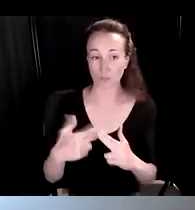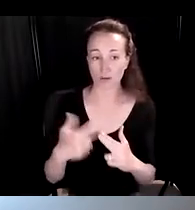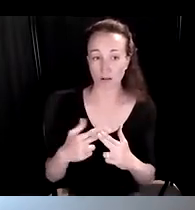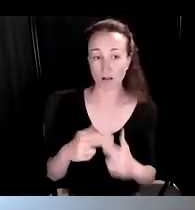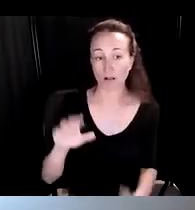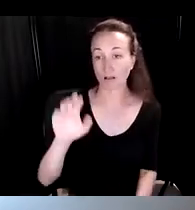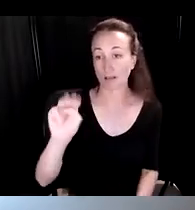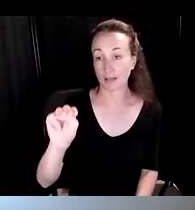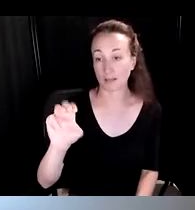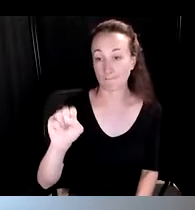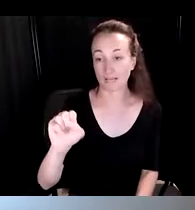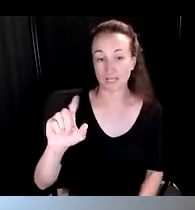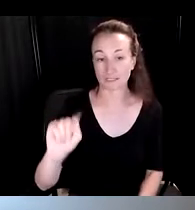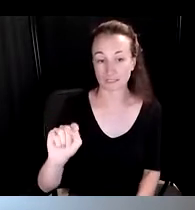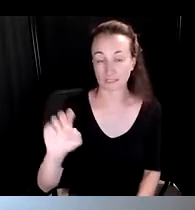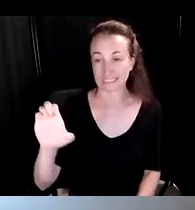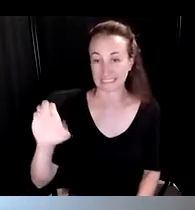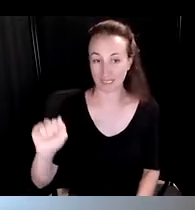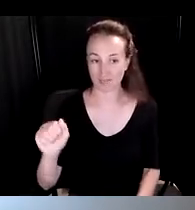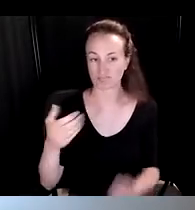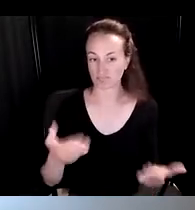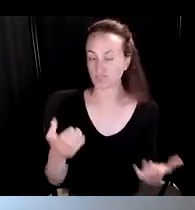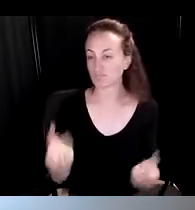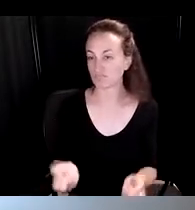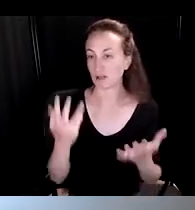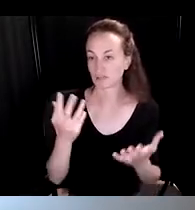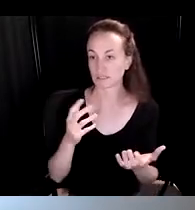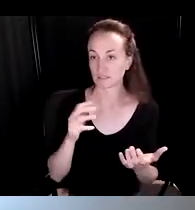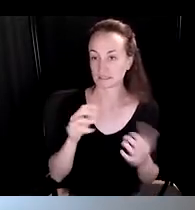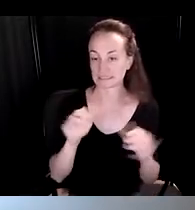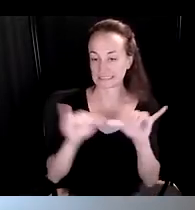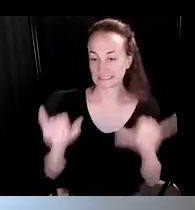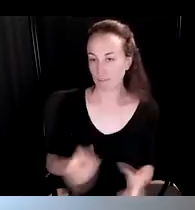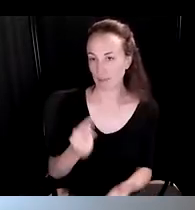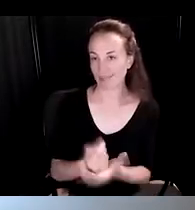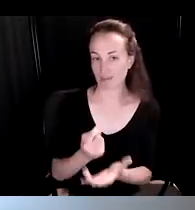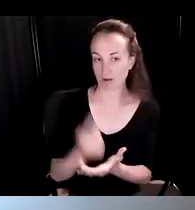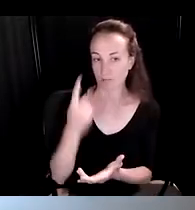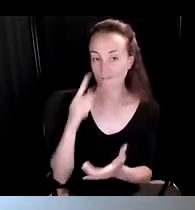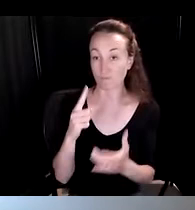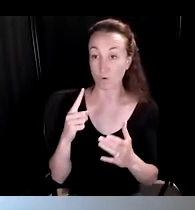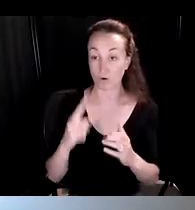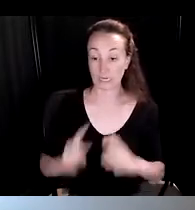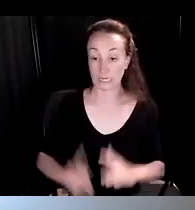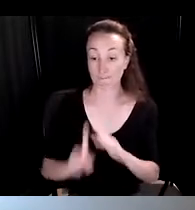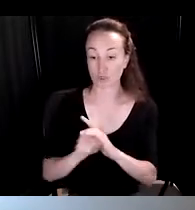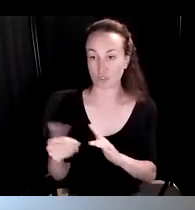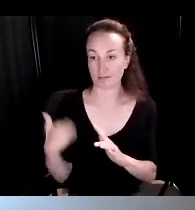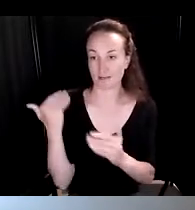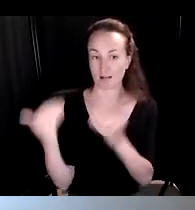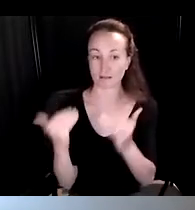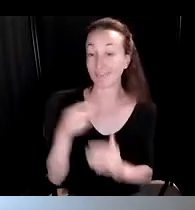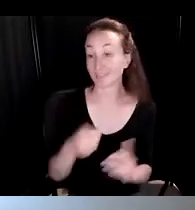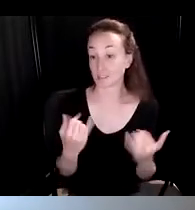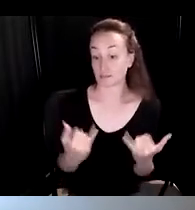is Multisystemic Therapy for Emerging Adults. This is an ongoing project, so we don't have any analyses